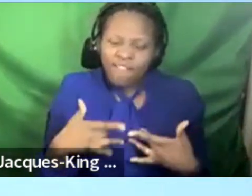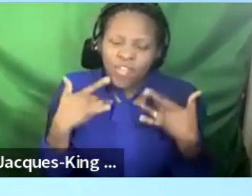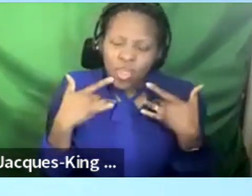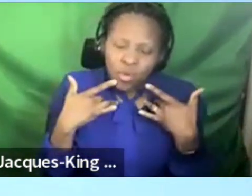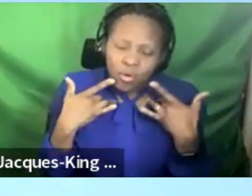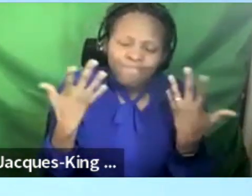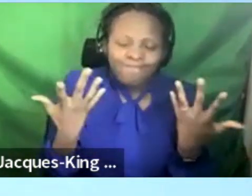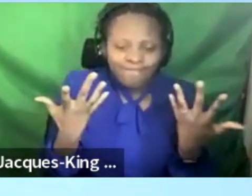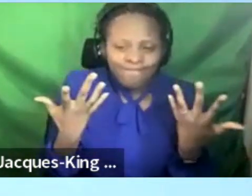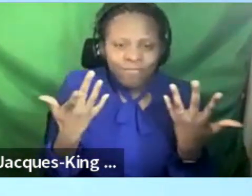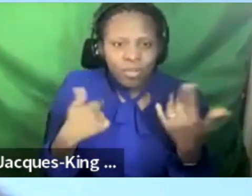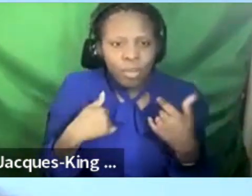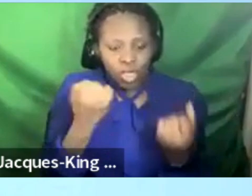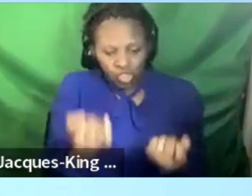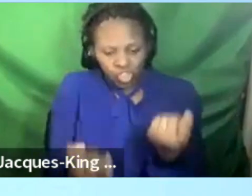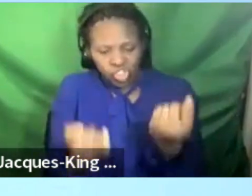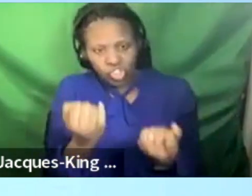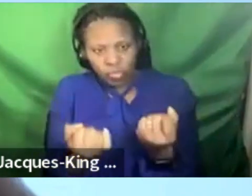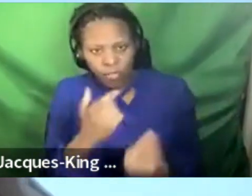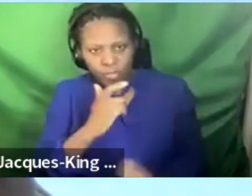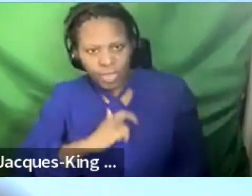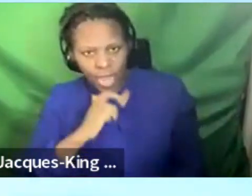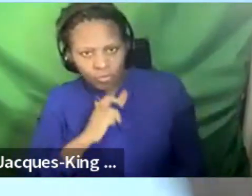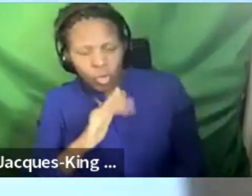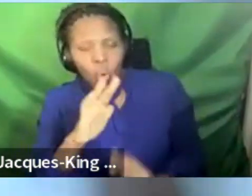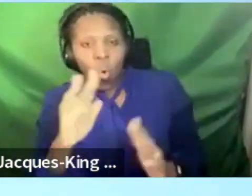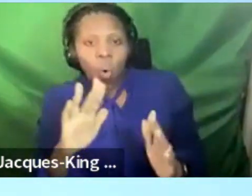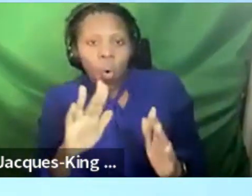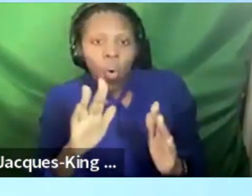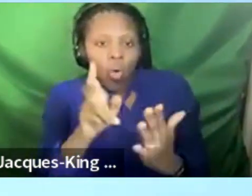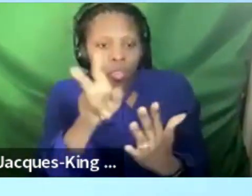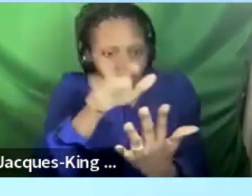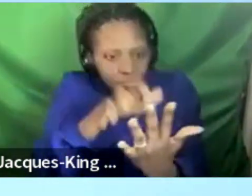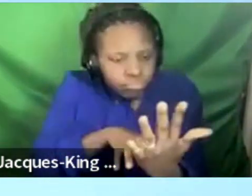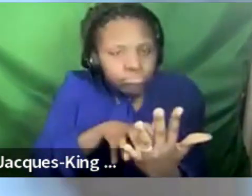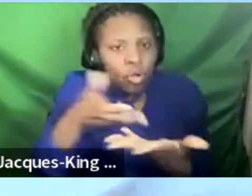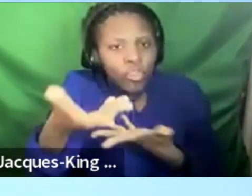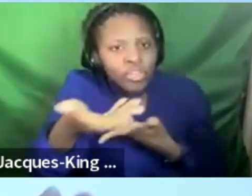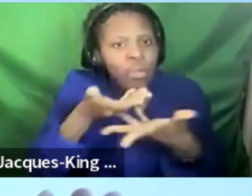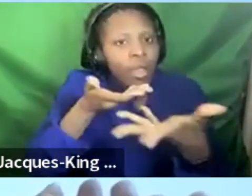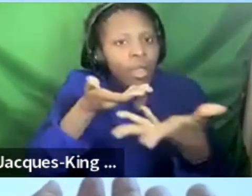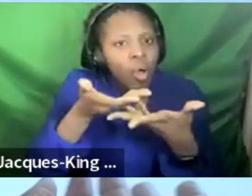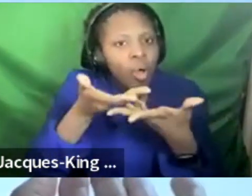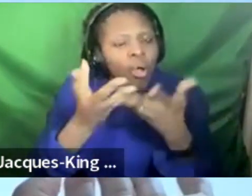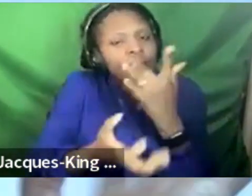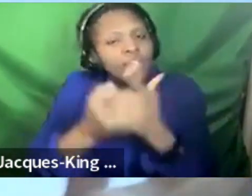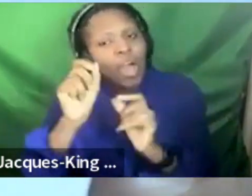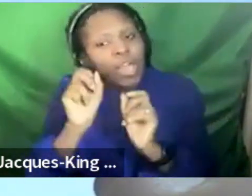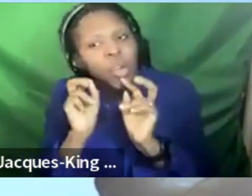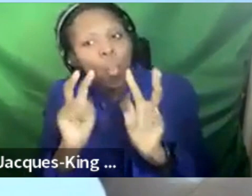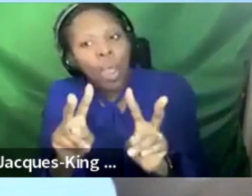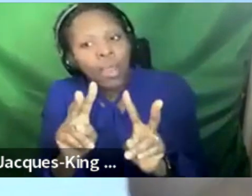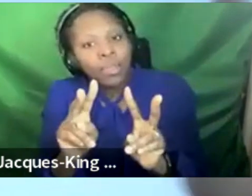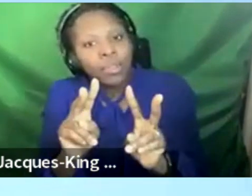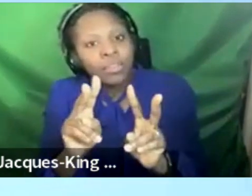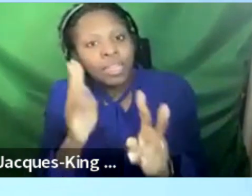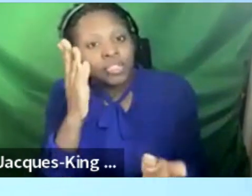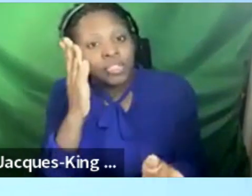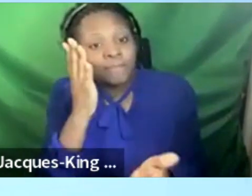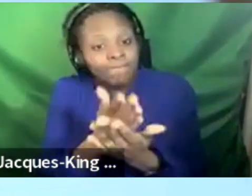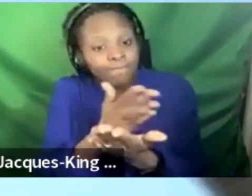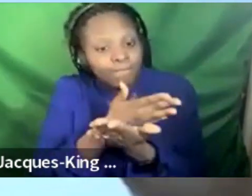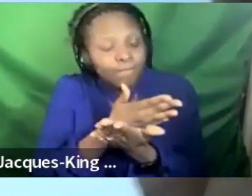view or conflicting levels of wokeness in me. And I, for me, woke is an absolute compliment.